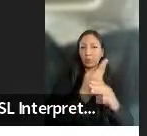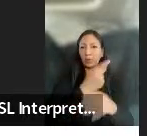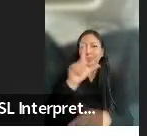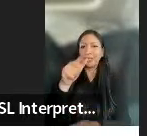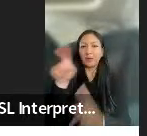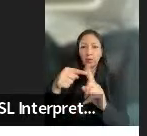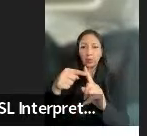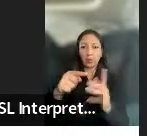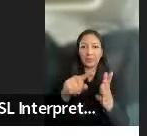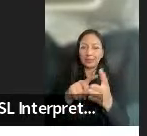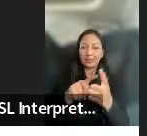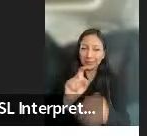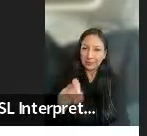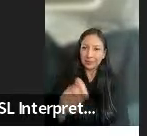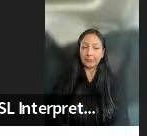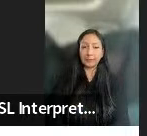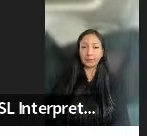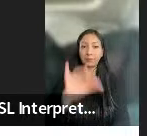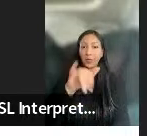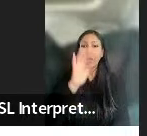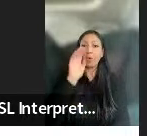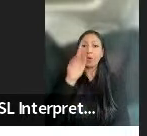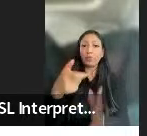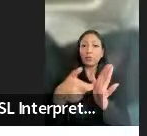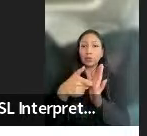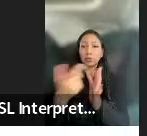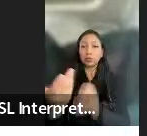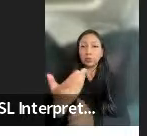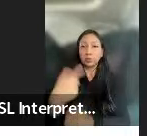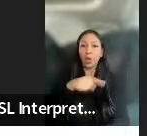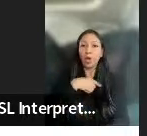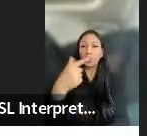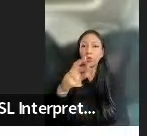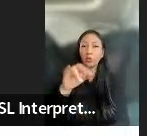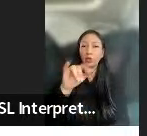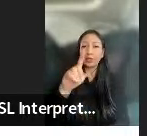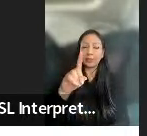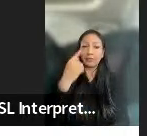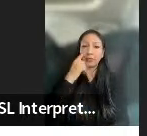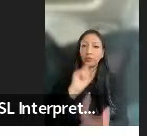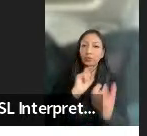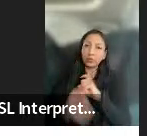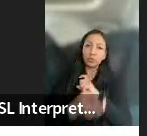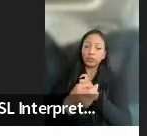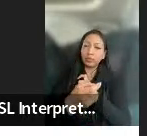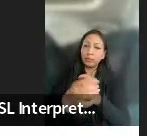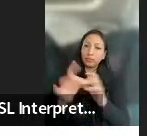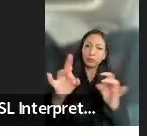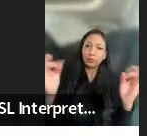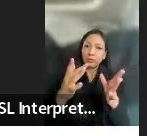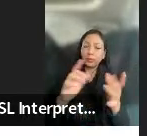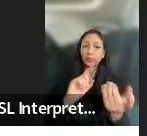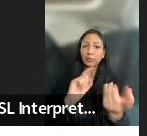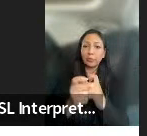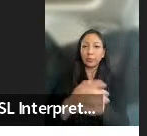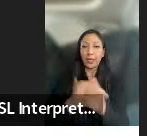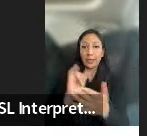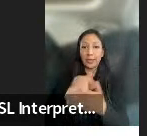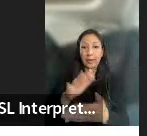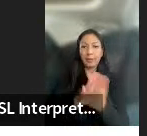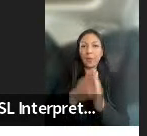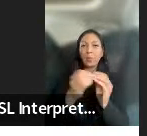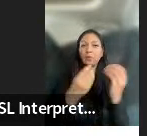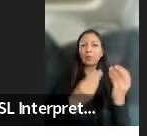needed. And that's going to require our grid to shift dramatically so that it becomes more fluid